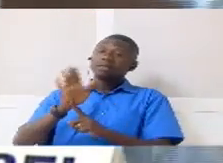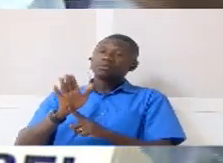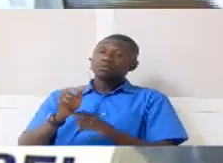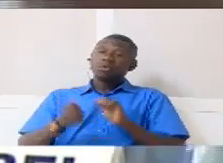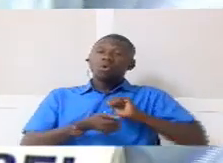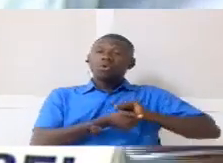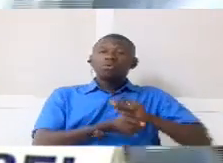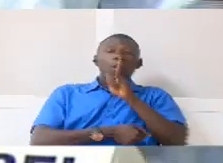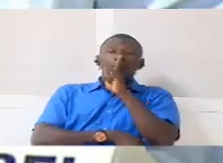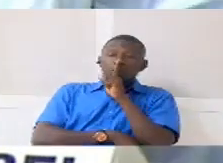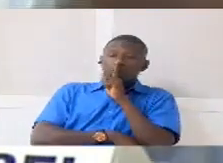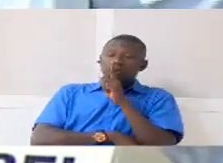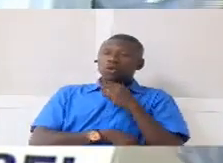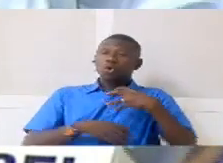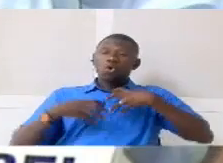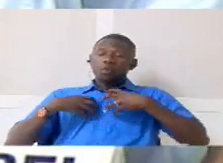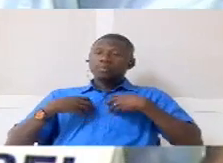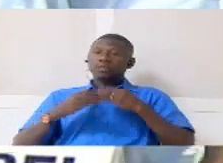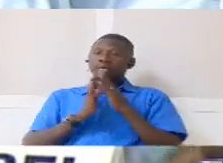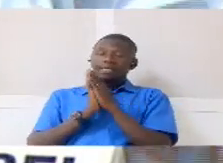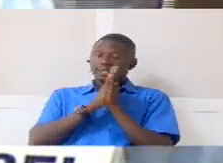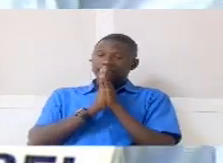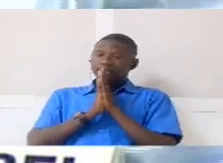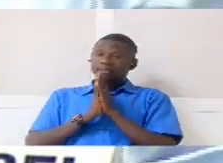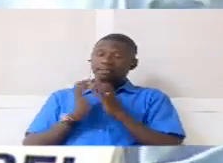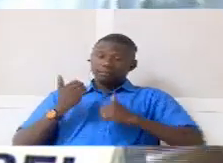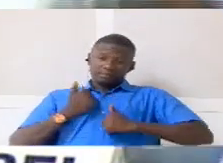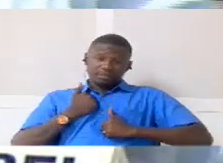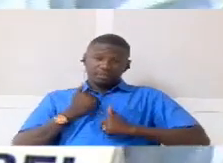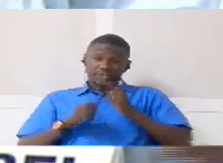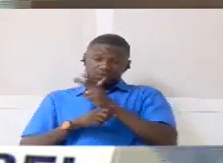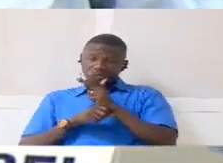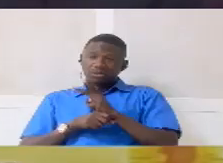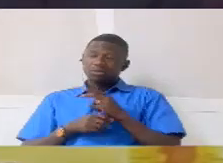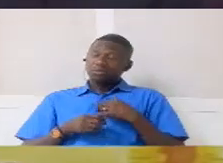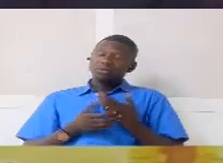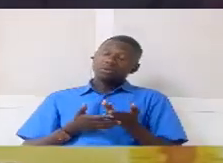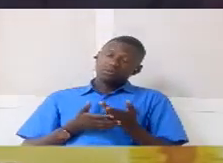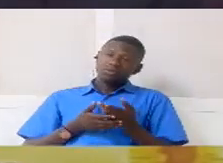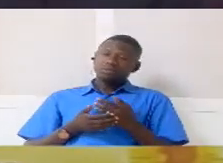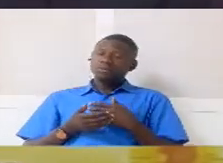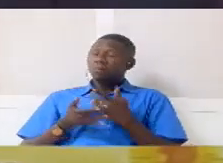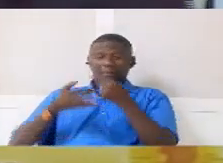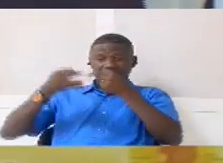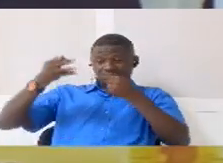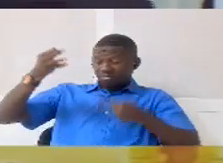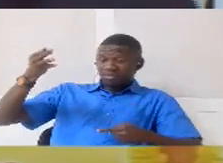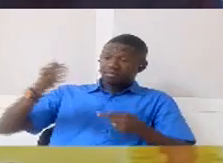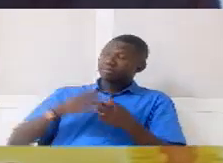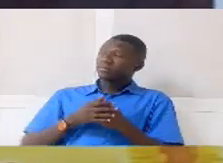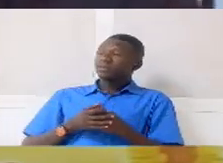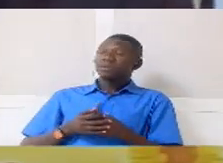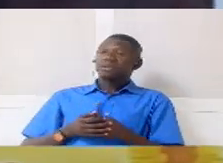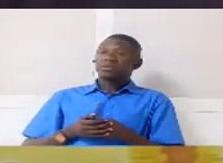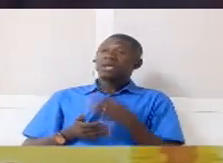report against a prison officer and, you know, joins in making anonymous complaints and a host of them. So if